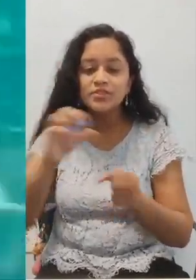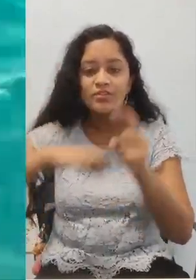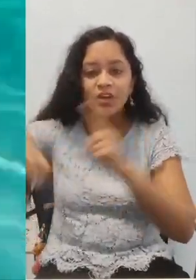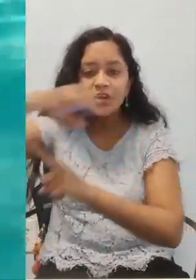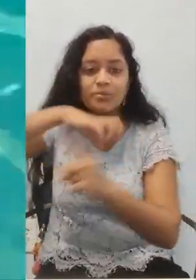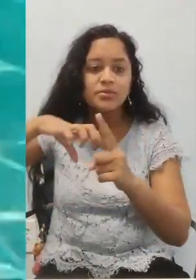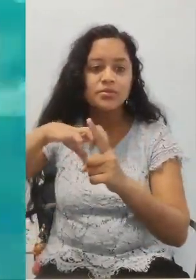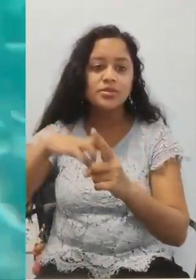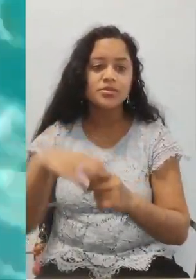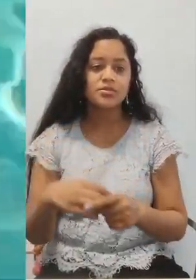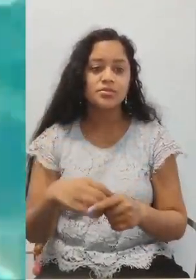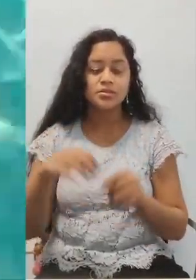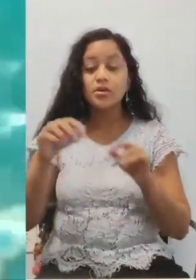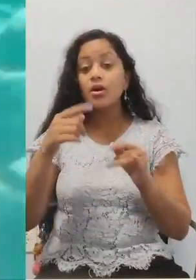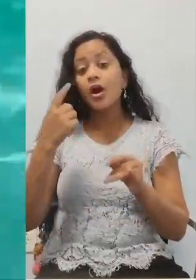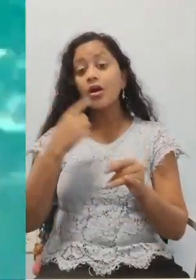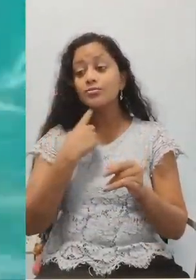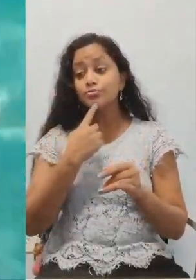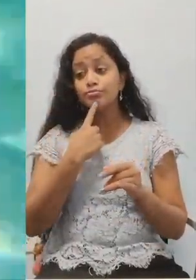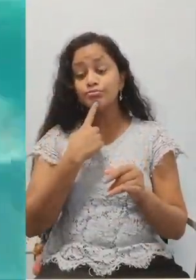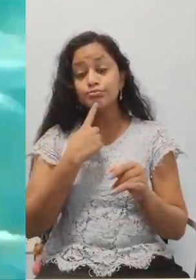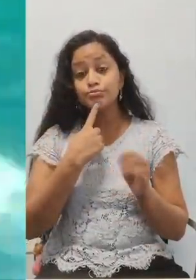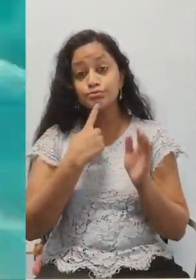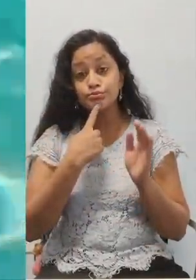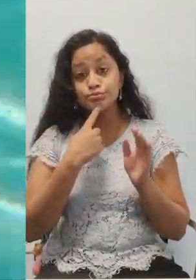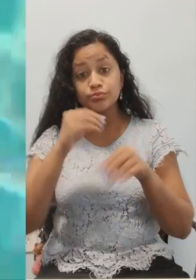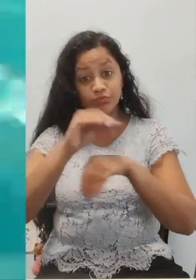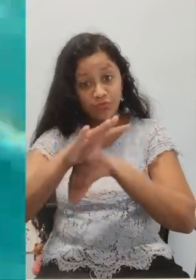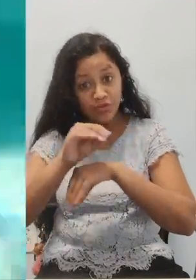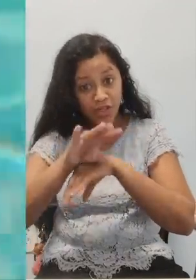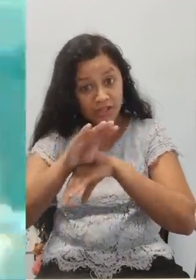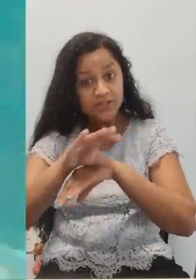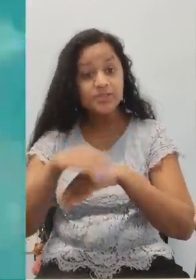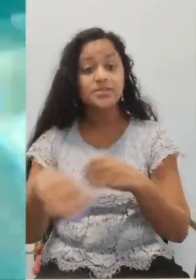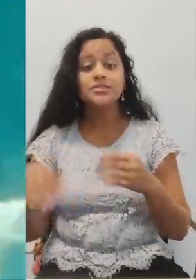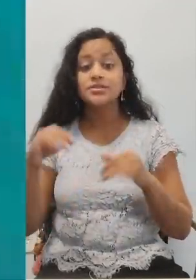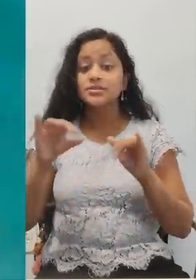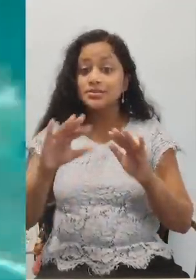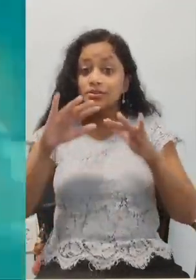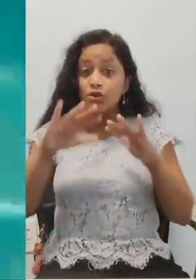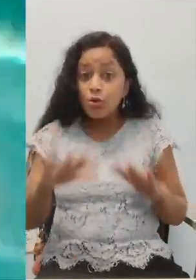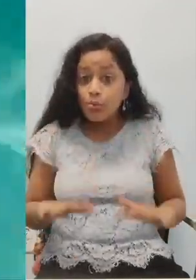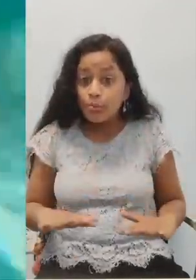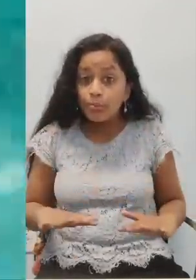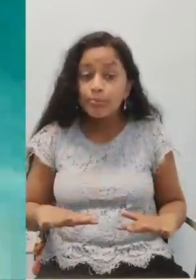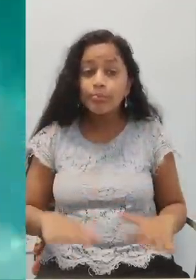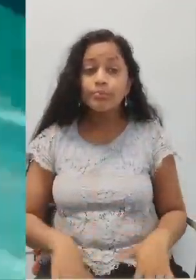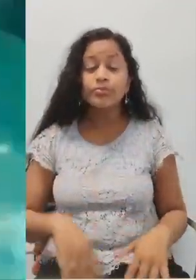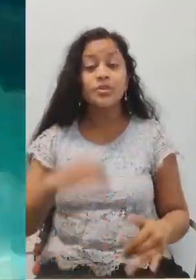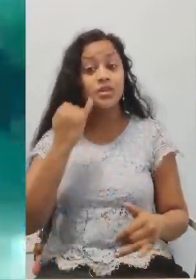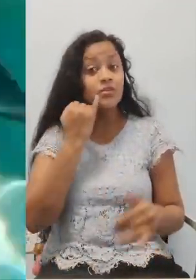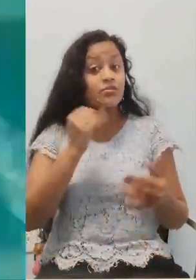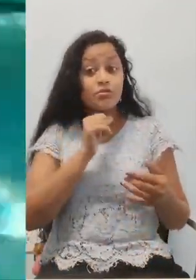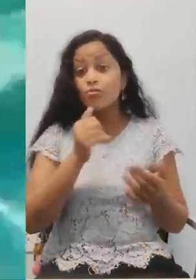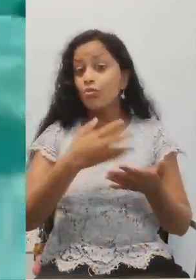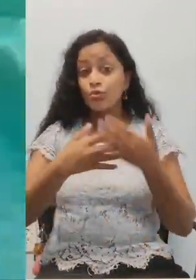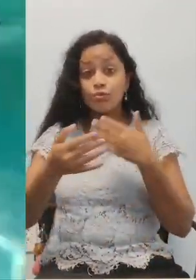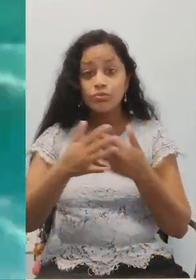So I'd say be happy, but also stay calm and enjoy the encounter. If you